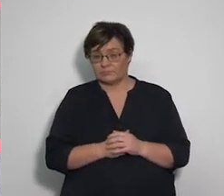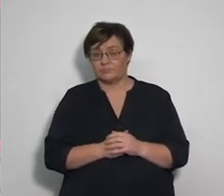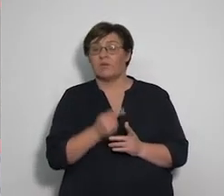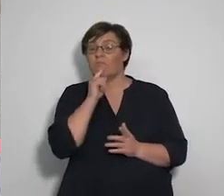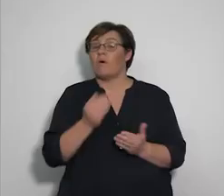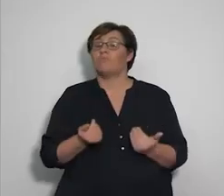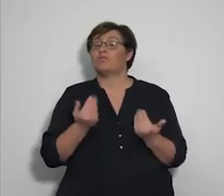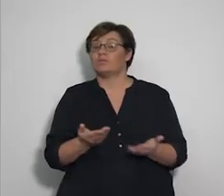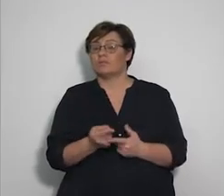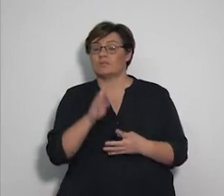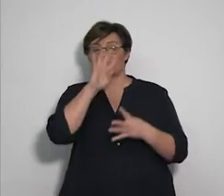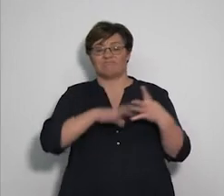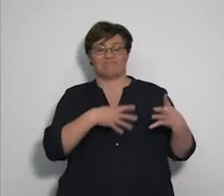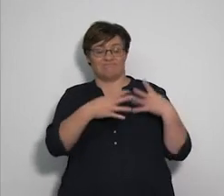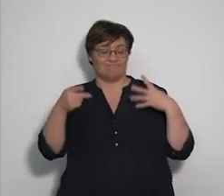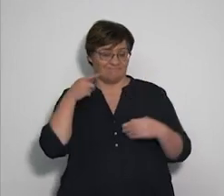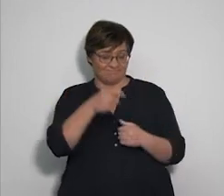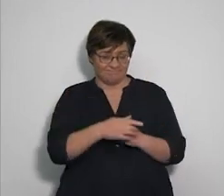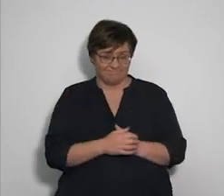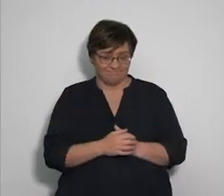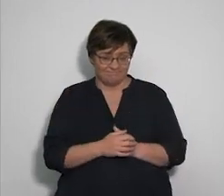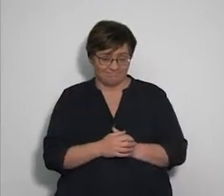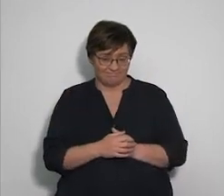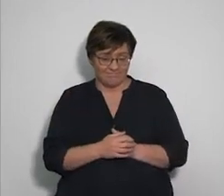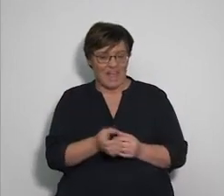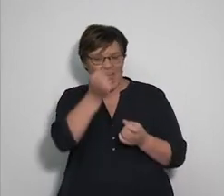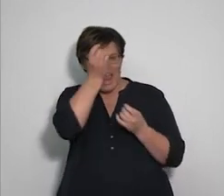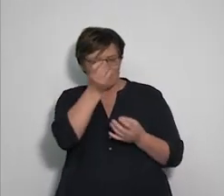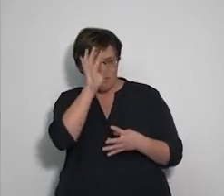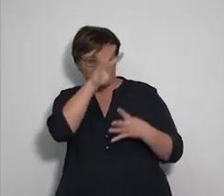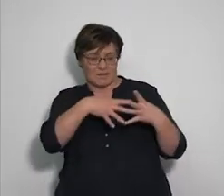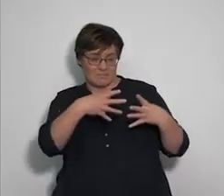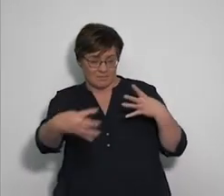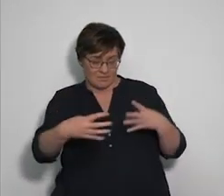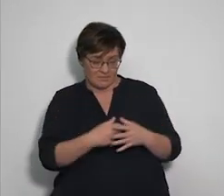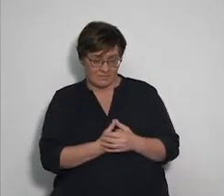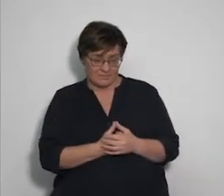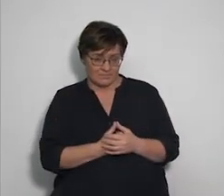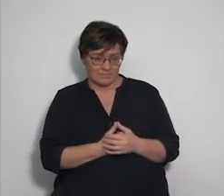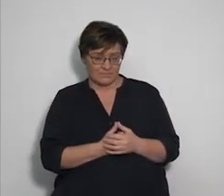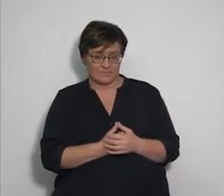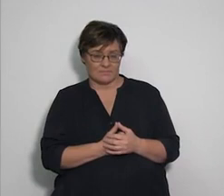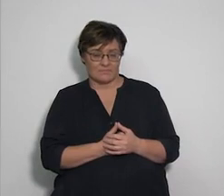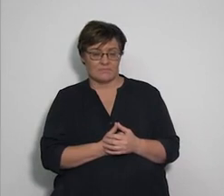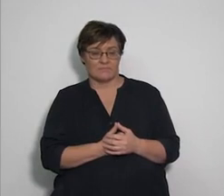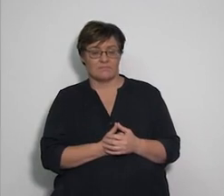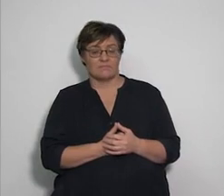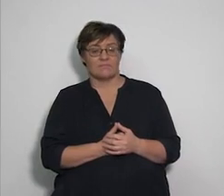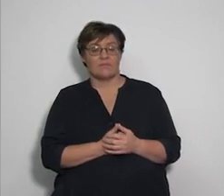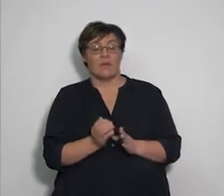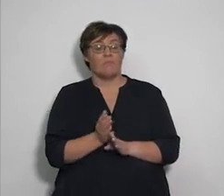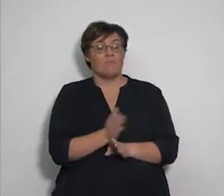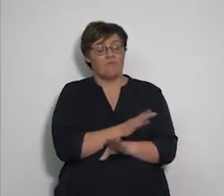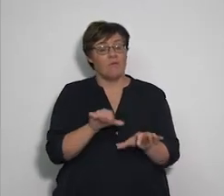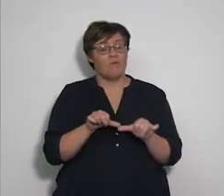right, we're going to produce this kind of data table. Now, once again,